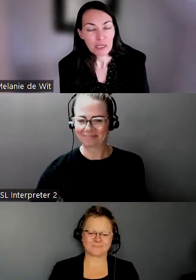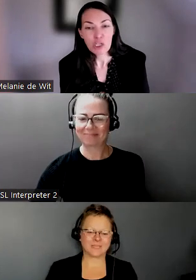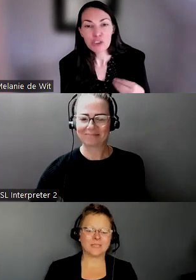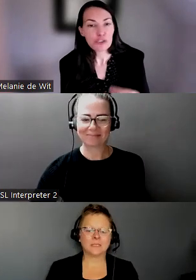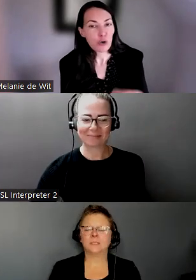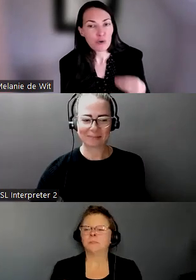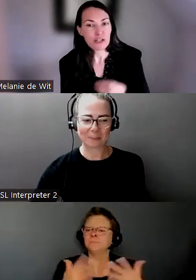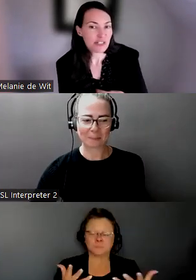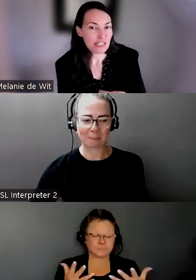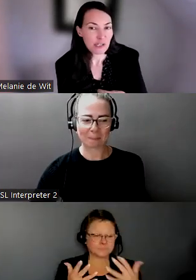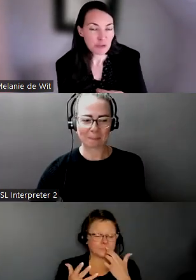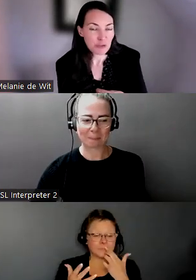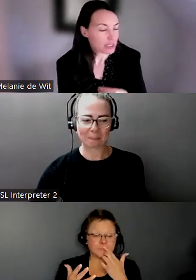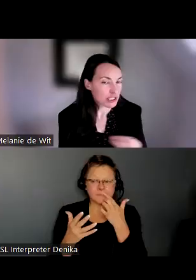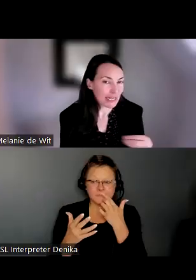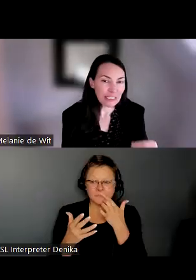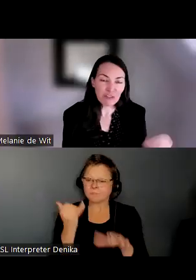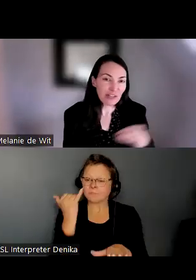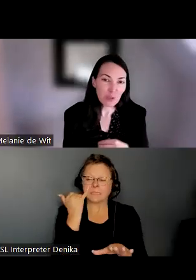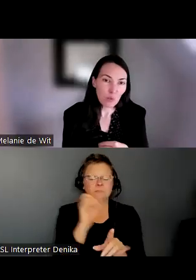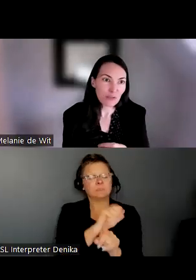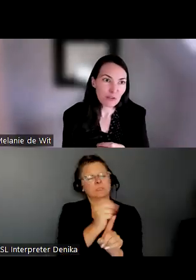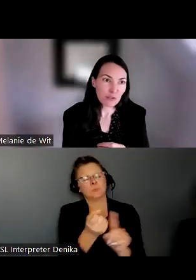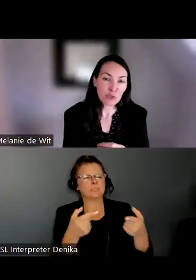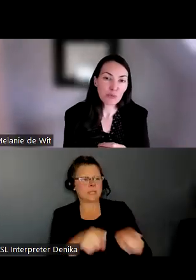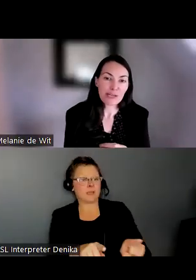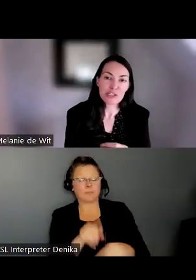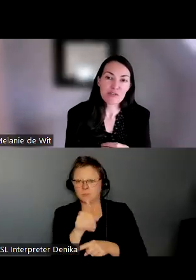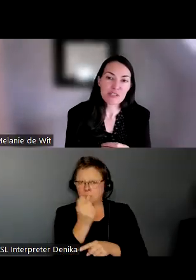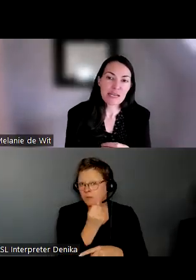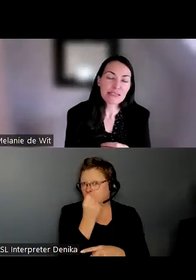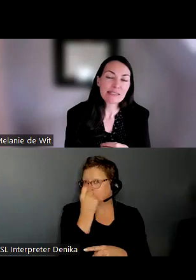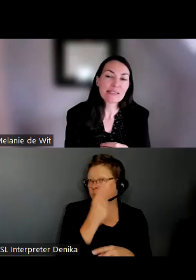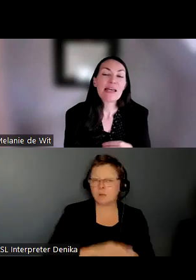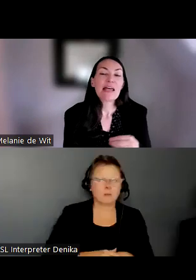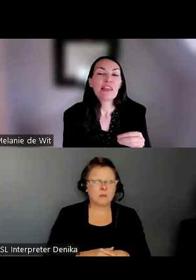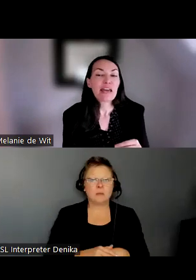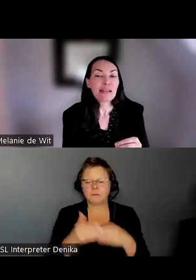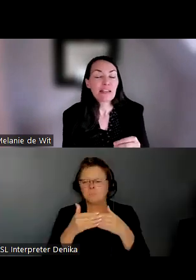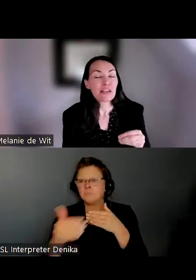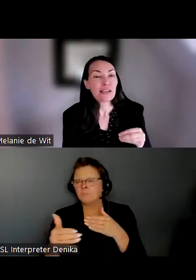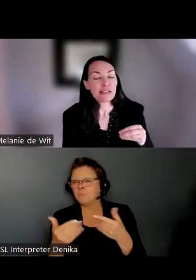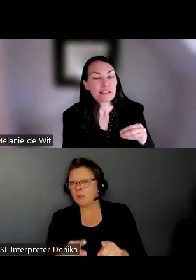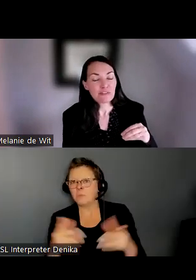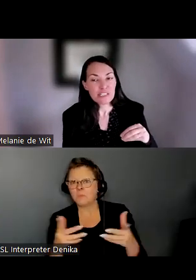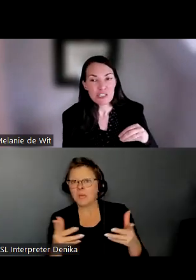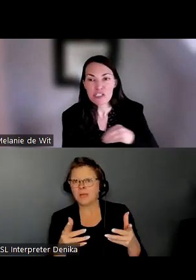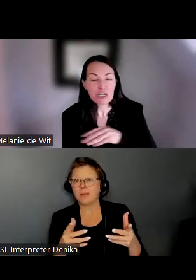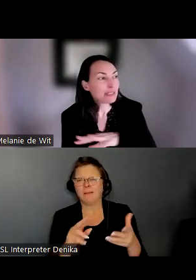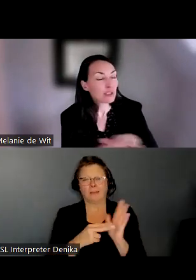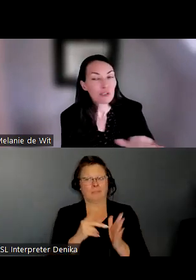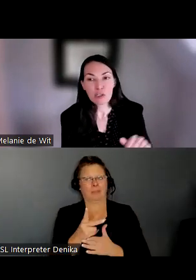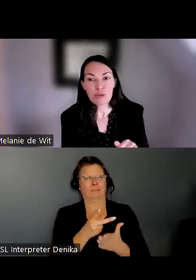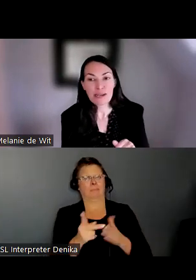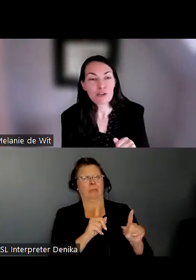where you don't understand or appreciate, you fail one of those two branches of the test, then the physician's going to